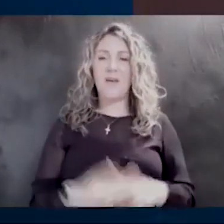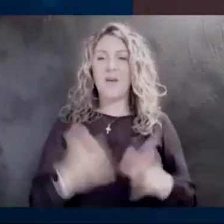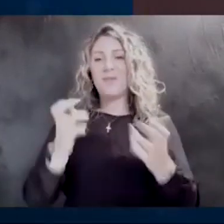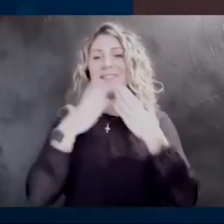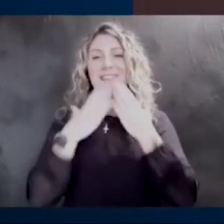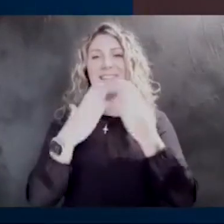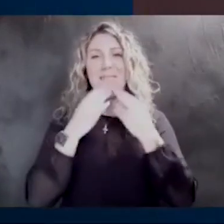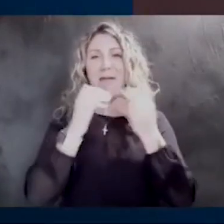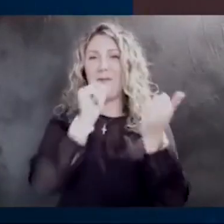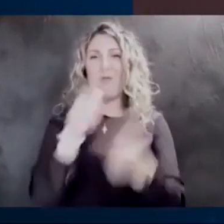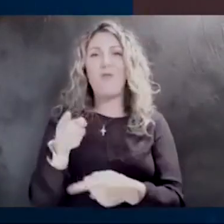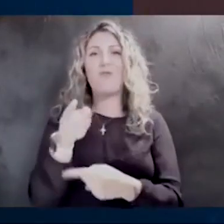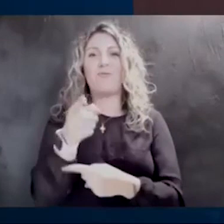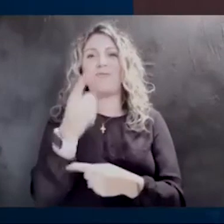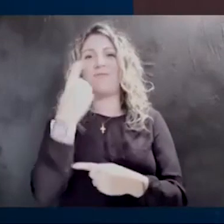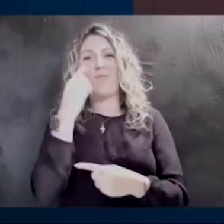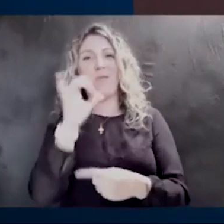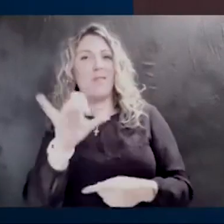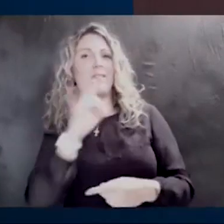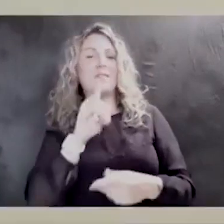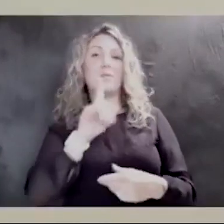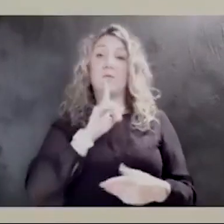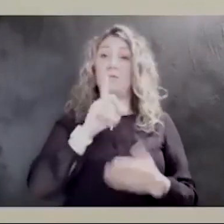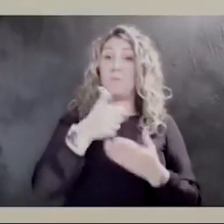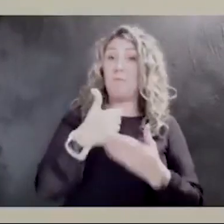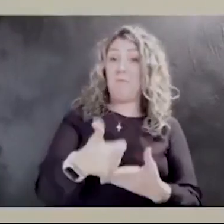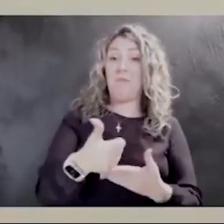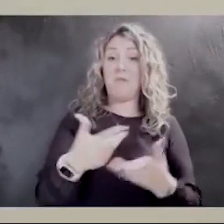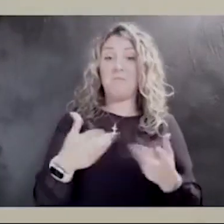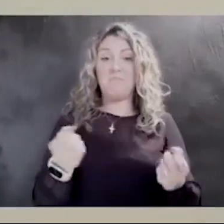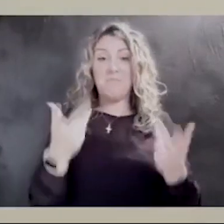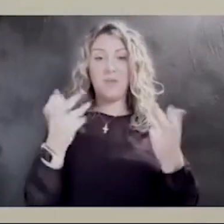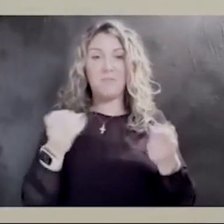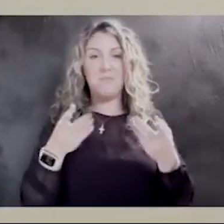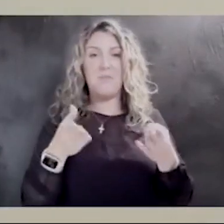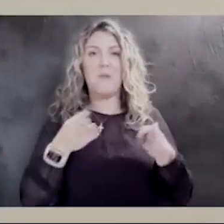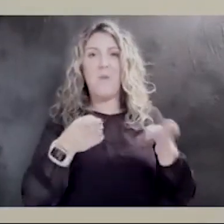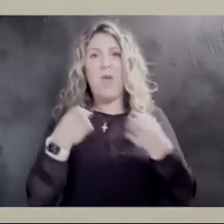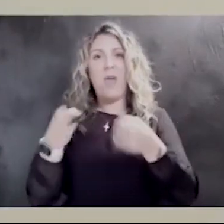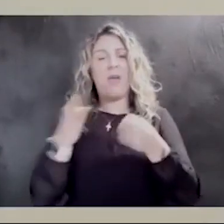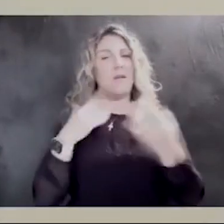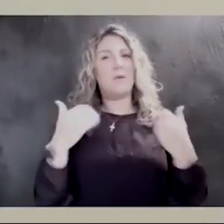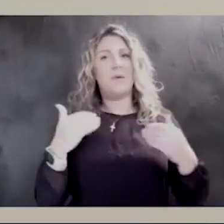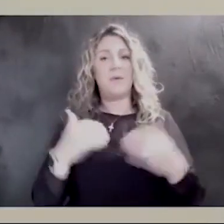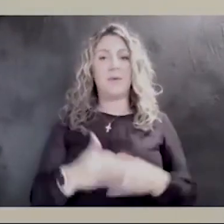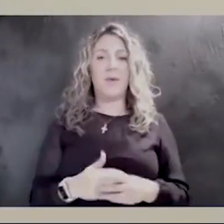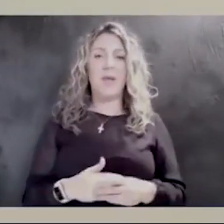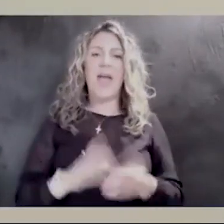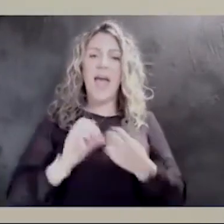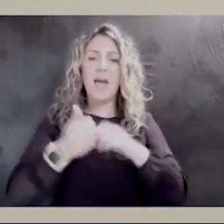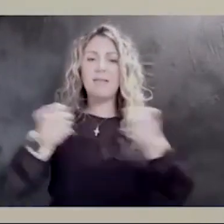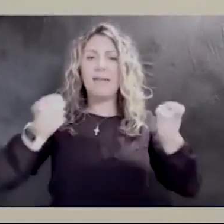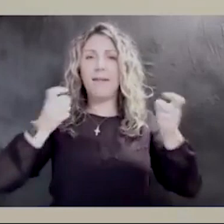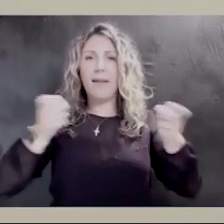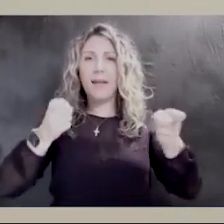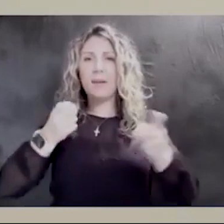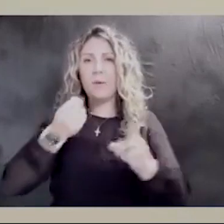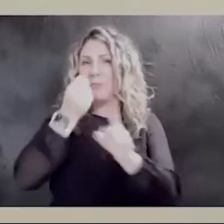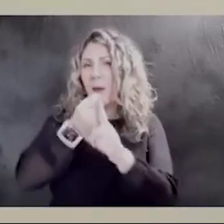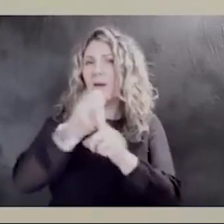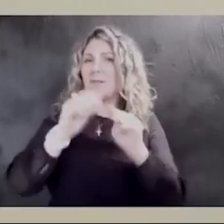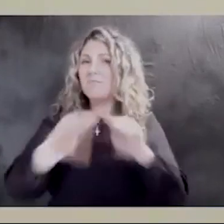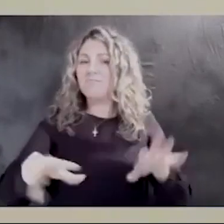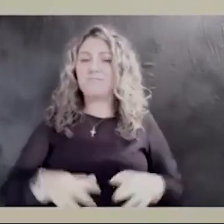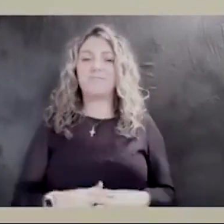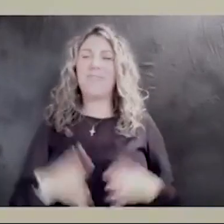for that. It has helped in multiple ways for us to handle this pandemic. So, thank you.